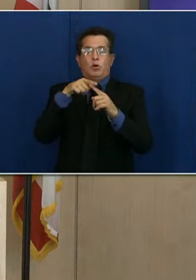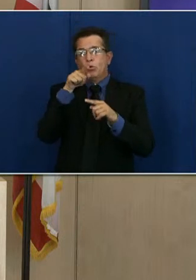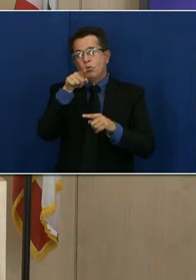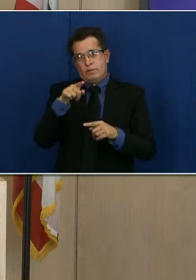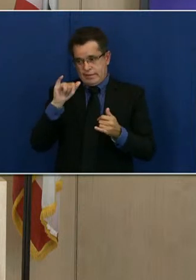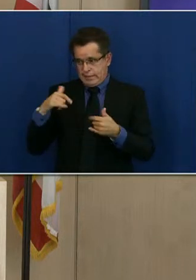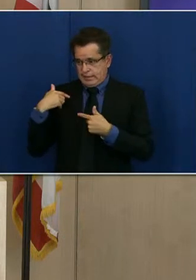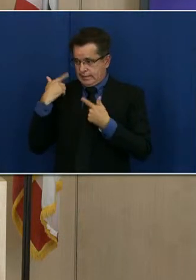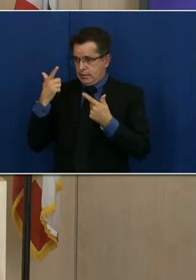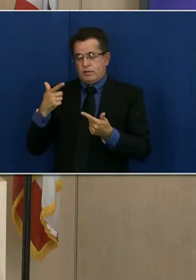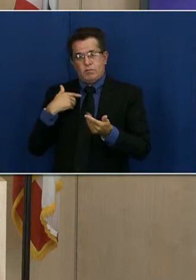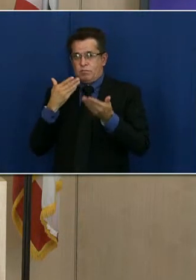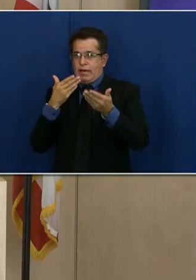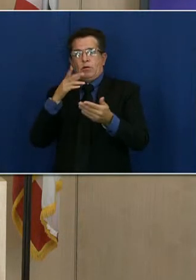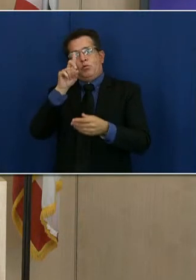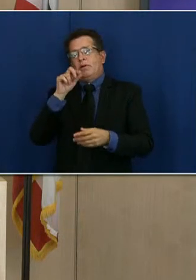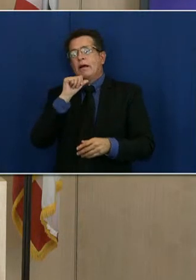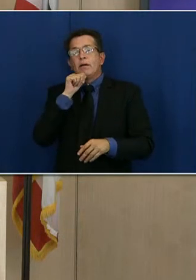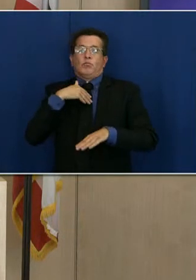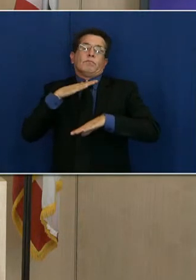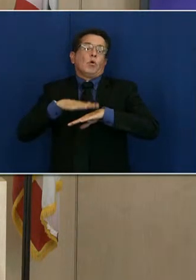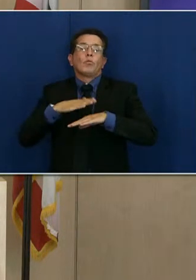beginning. This is not a recommendation.